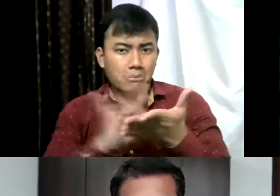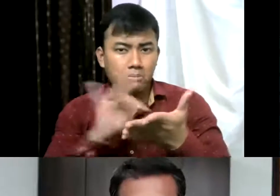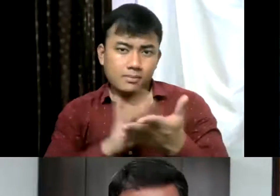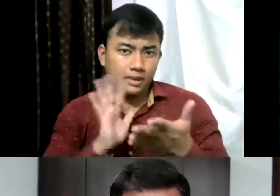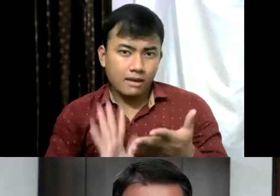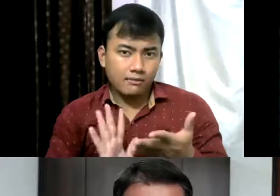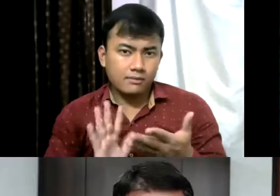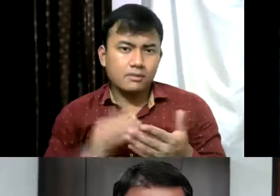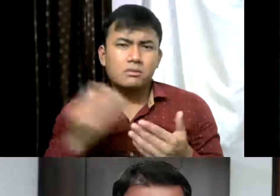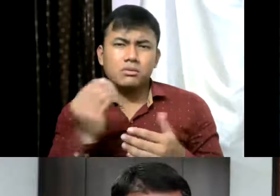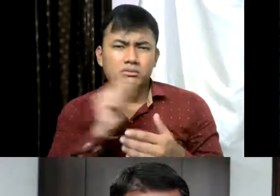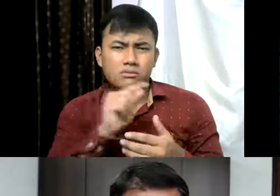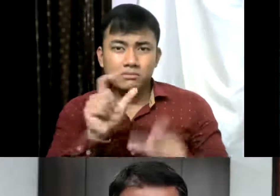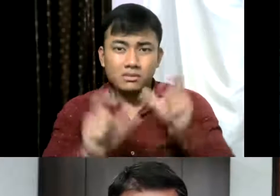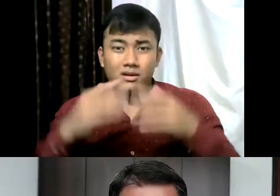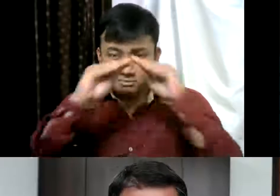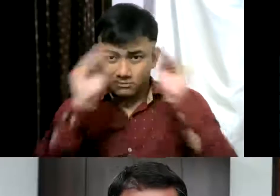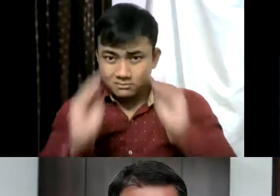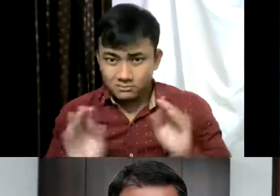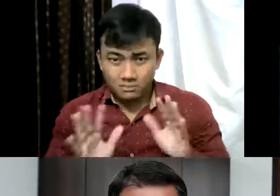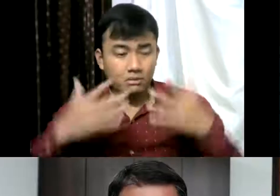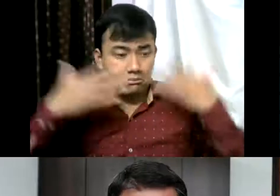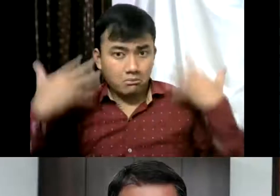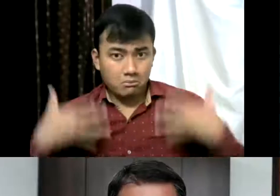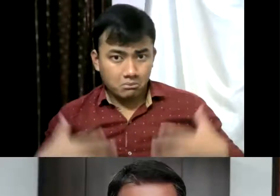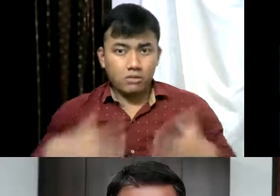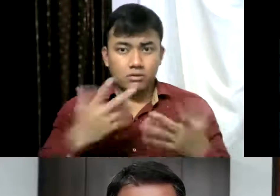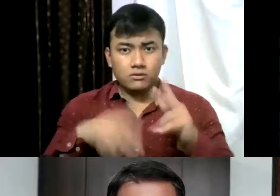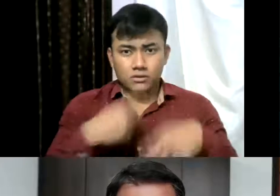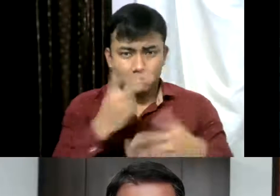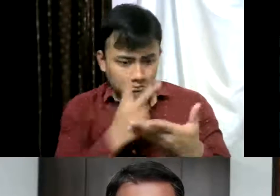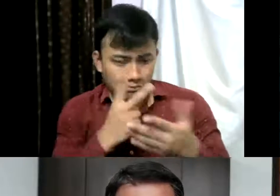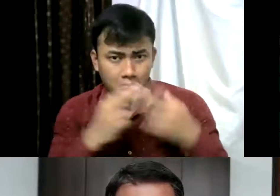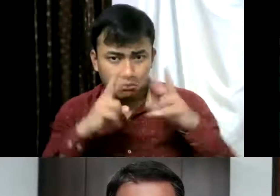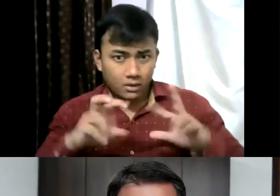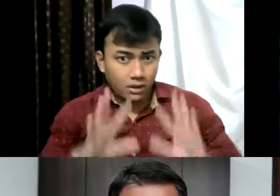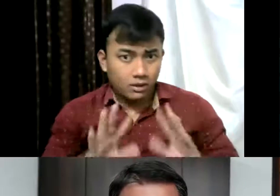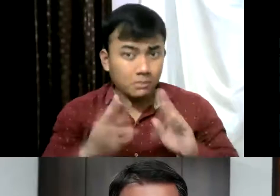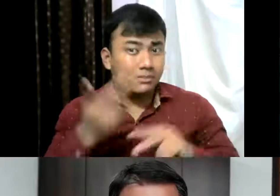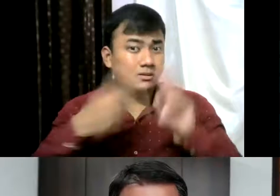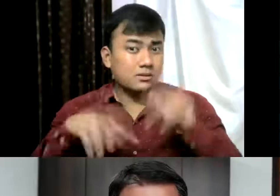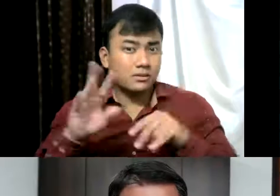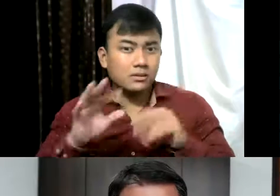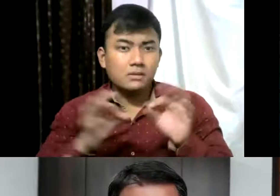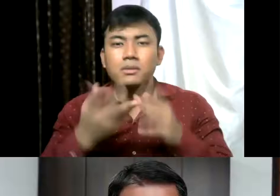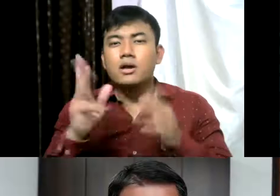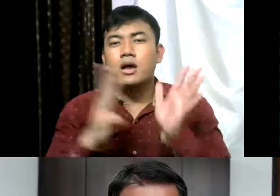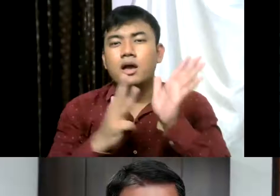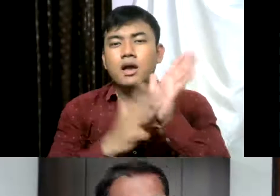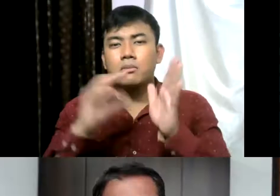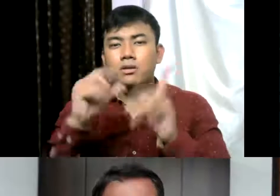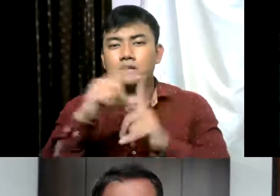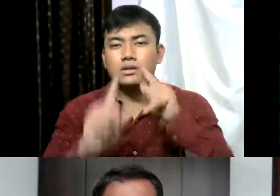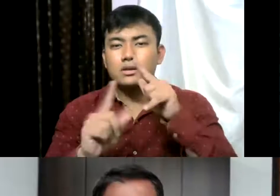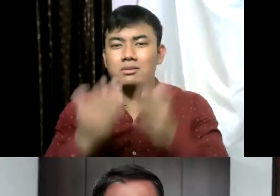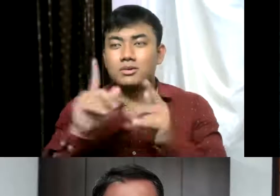The particular kind of bodies that we swipe people swipe right. It's another thing that you also see Modi ji on Tinder so often these